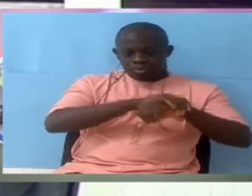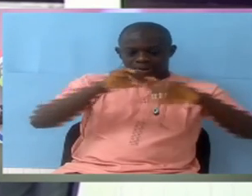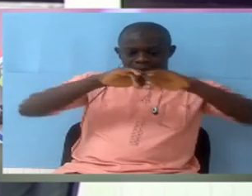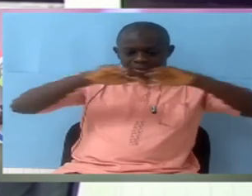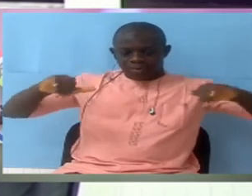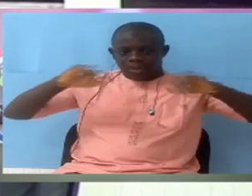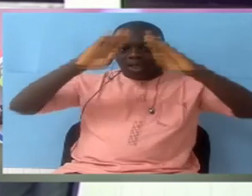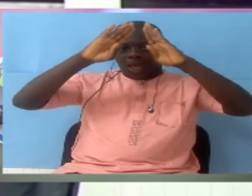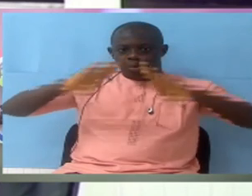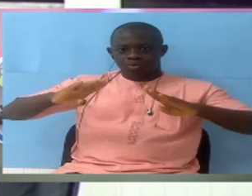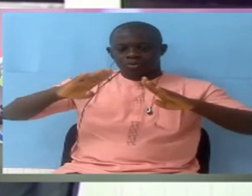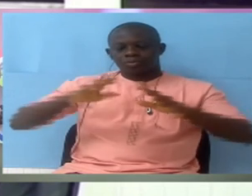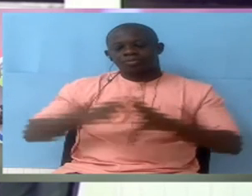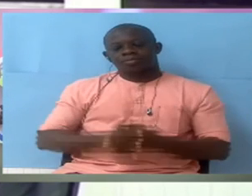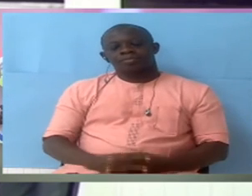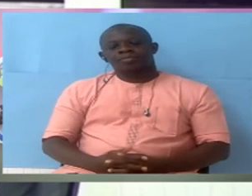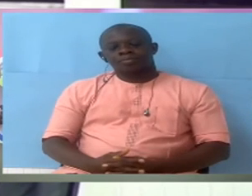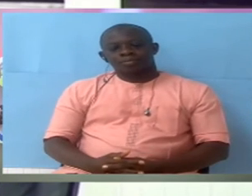benen neeg.